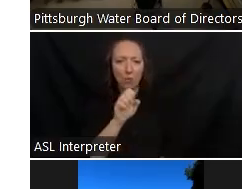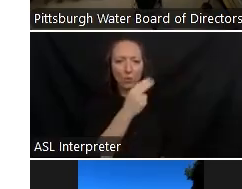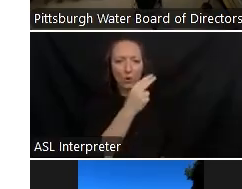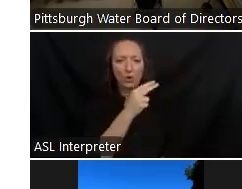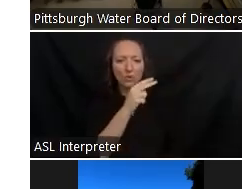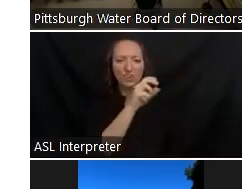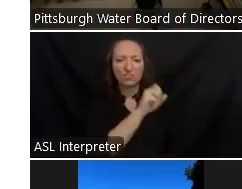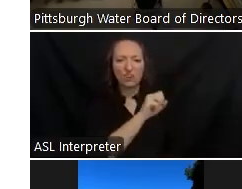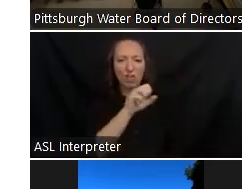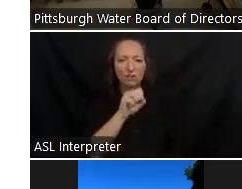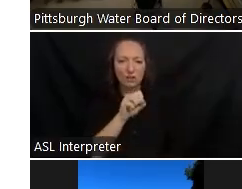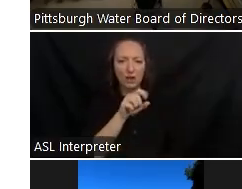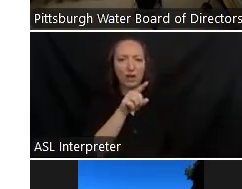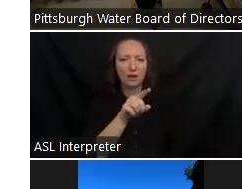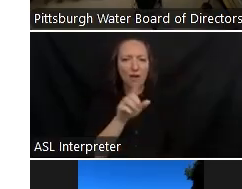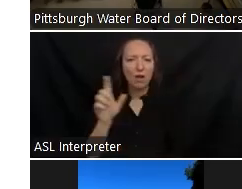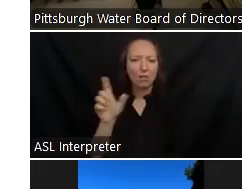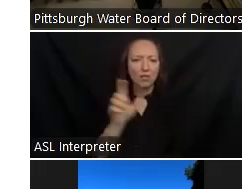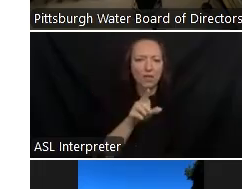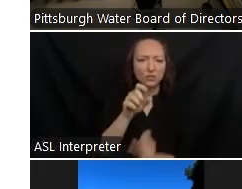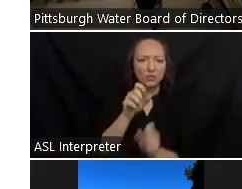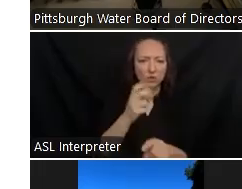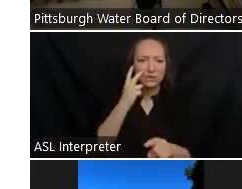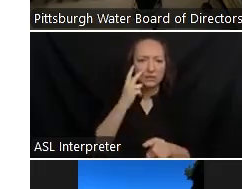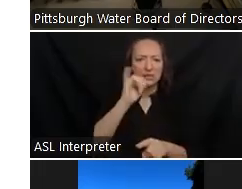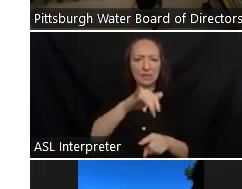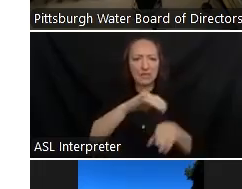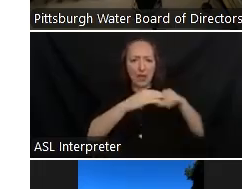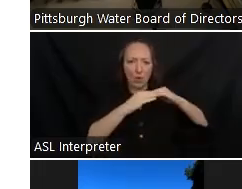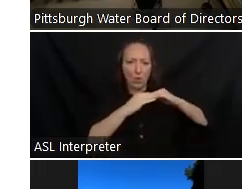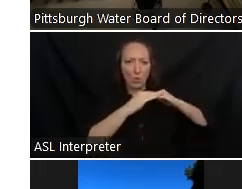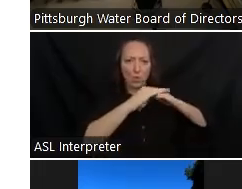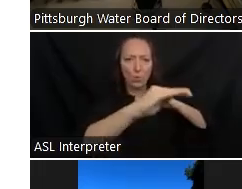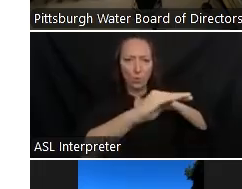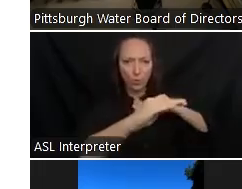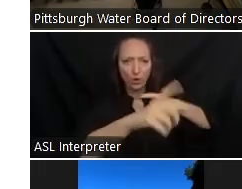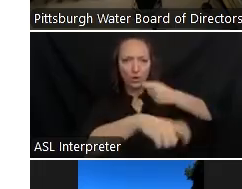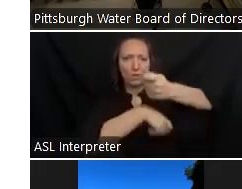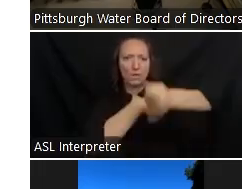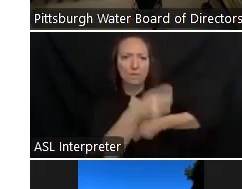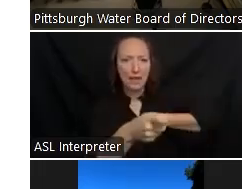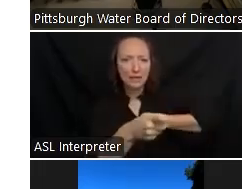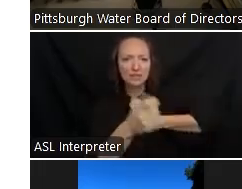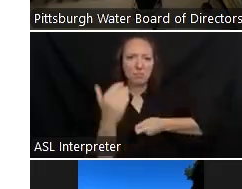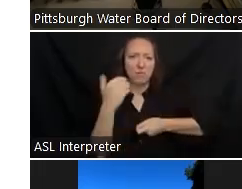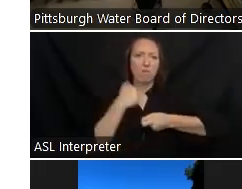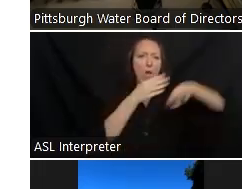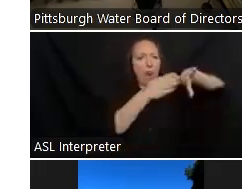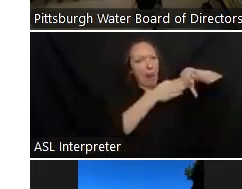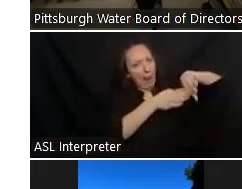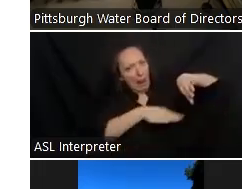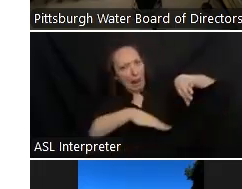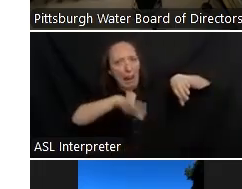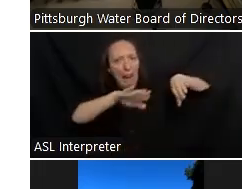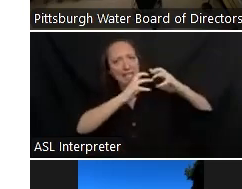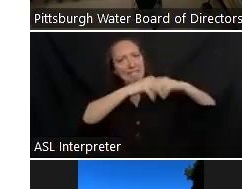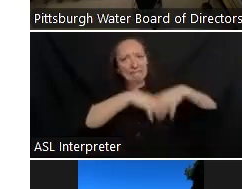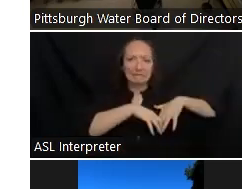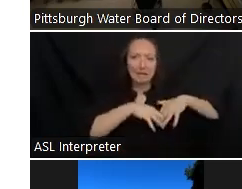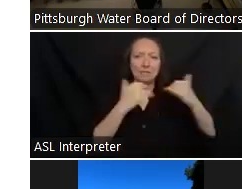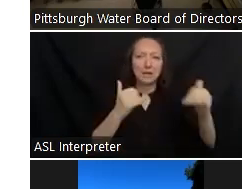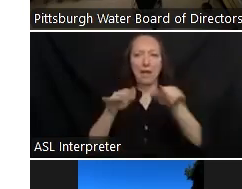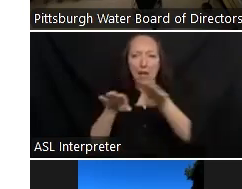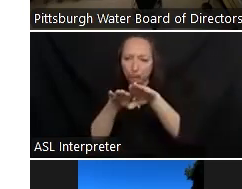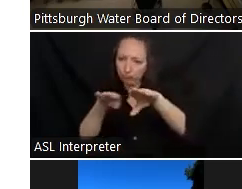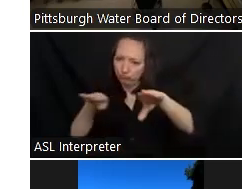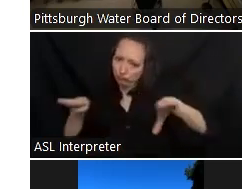can see that previous curb inlet has now been replaced with a modern style catch basin and grate. which helps prevent solids from entering our